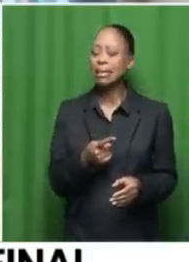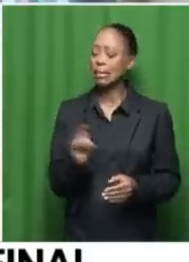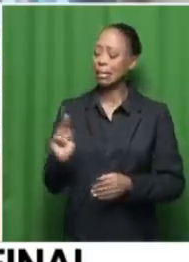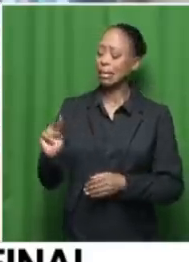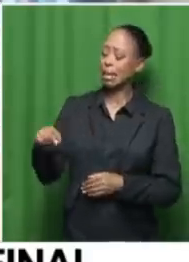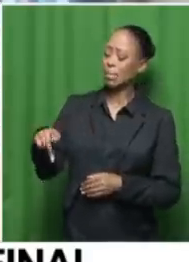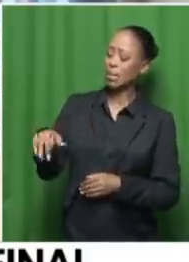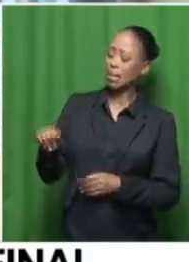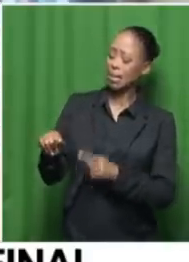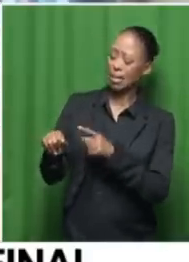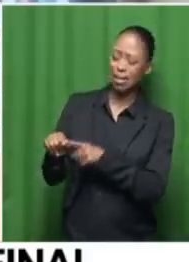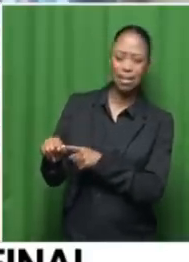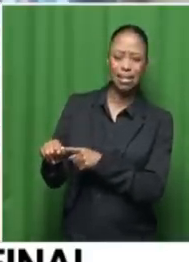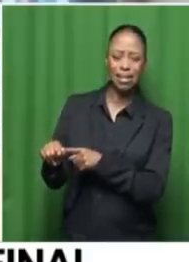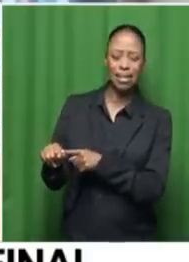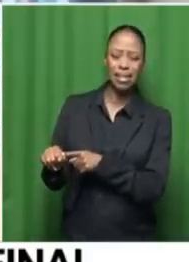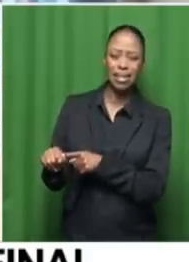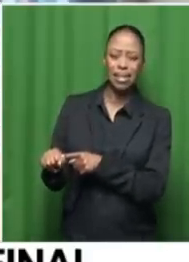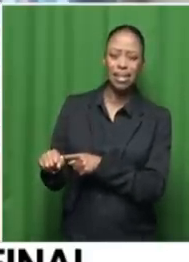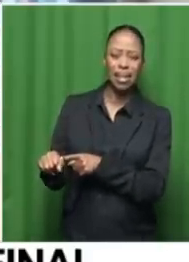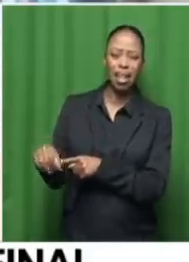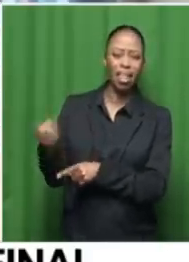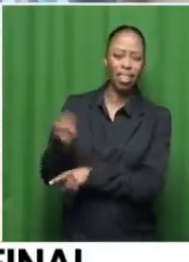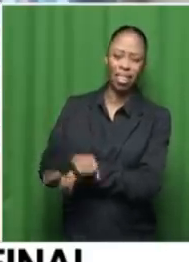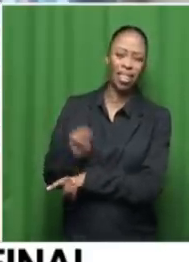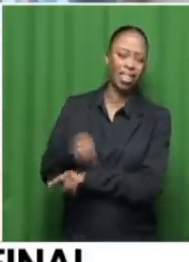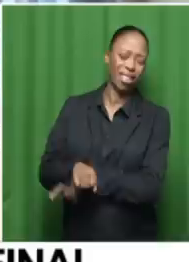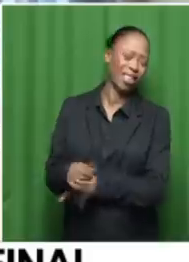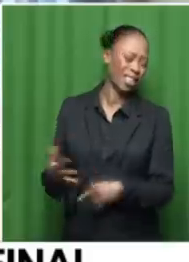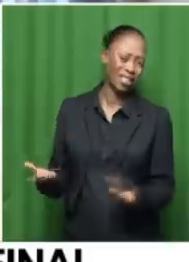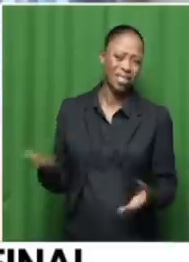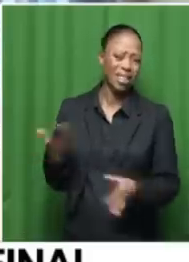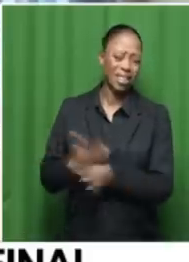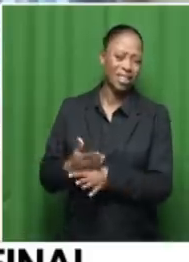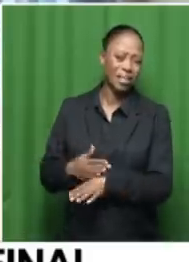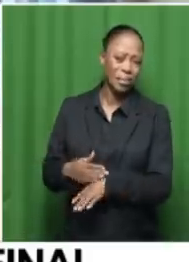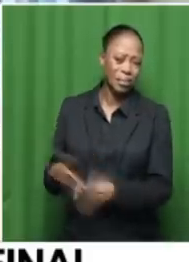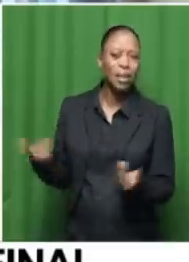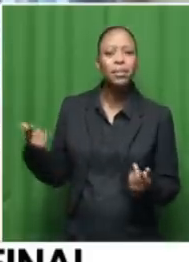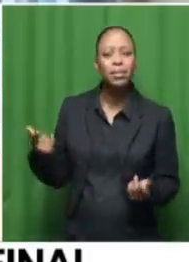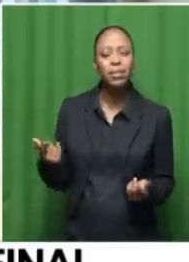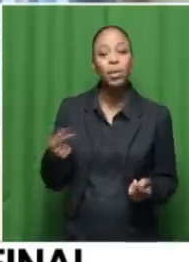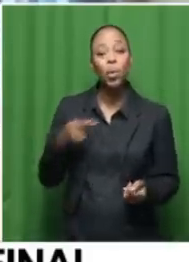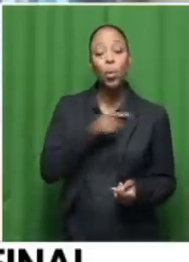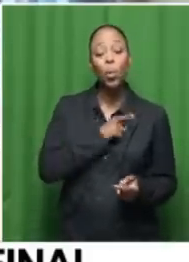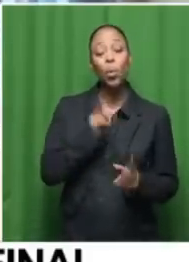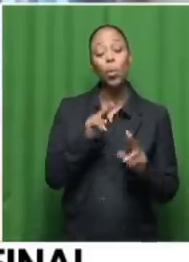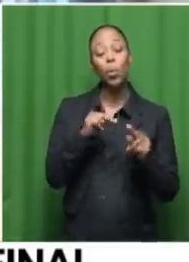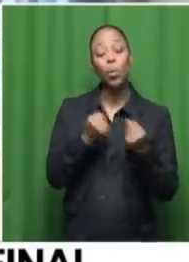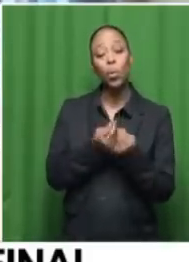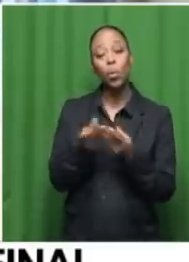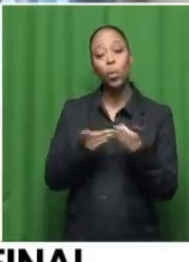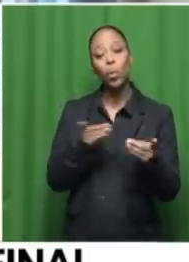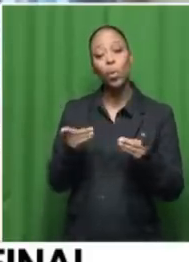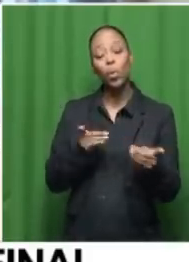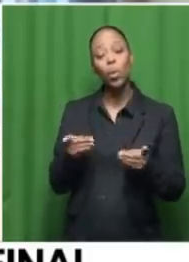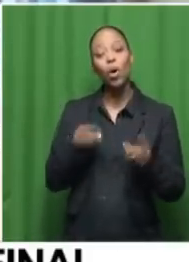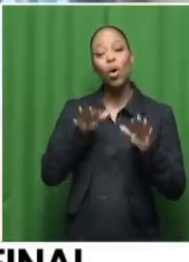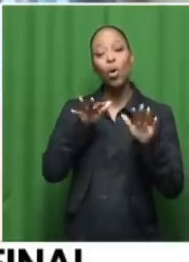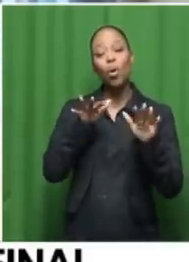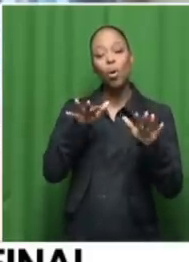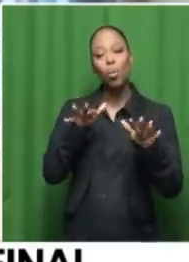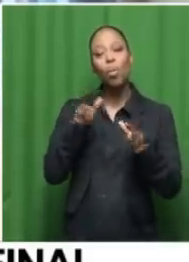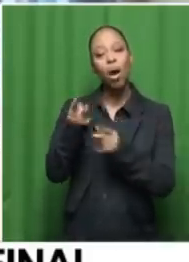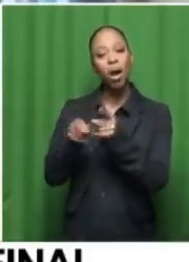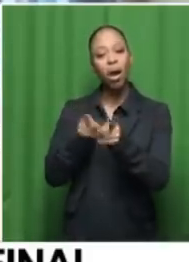NPA as gutted, and hollowed out is the term that the National Director of Public Prosecutions herself